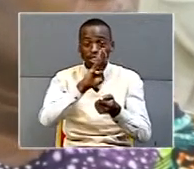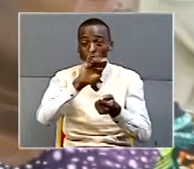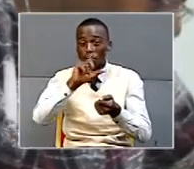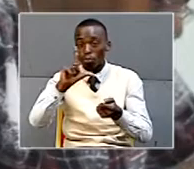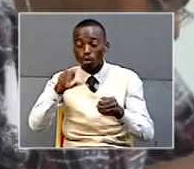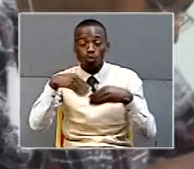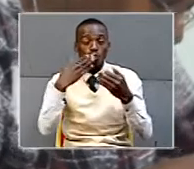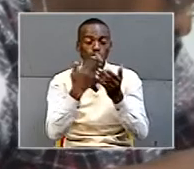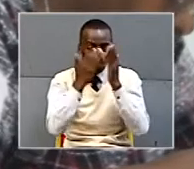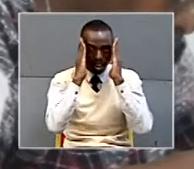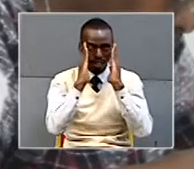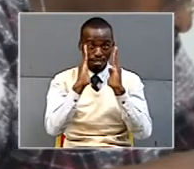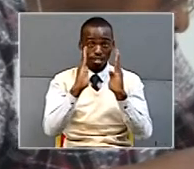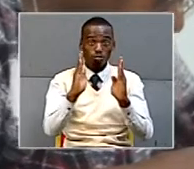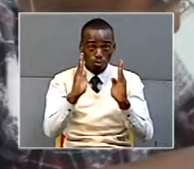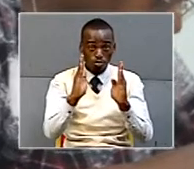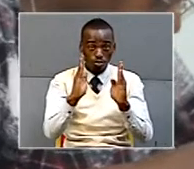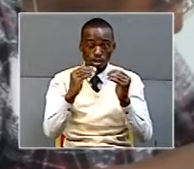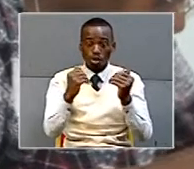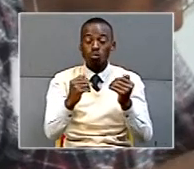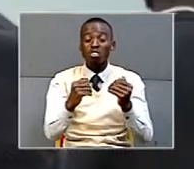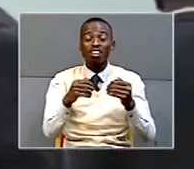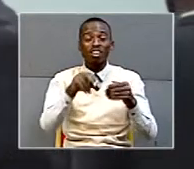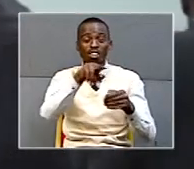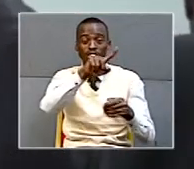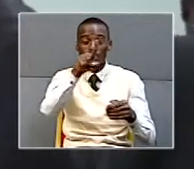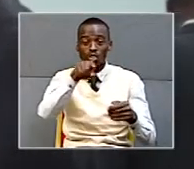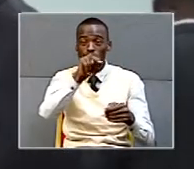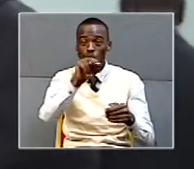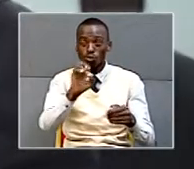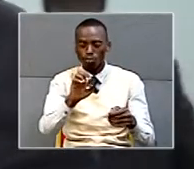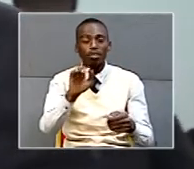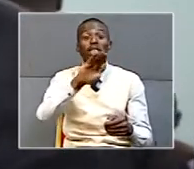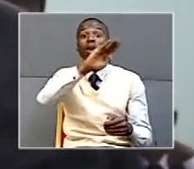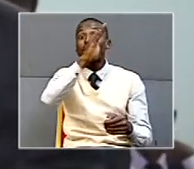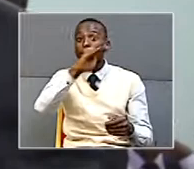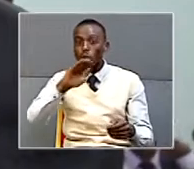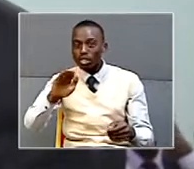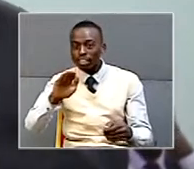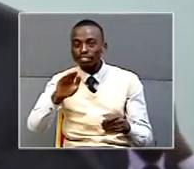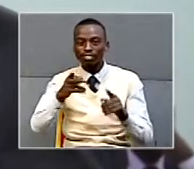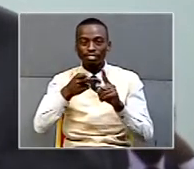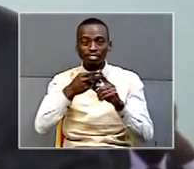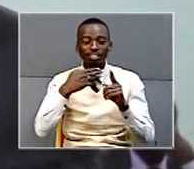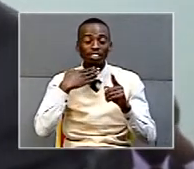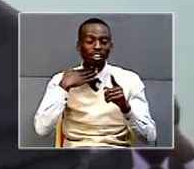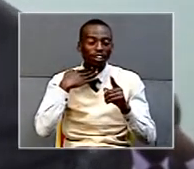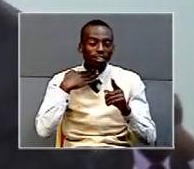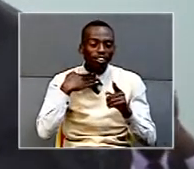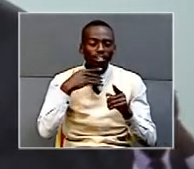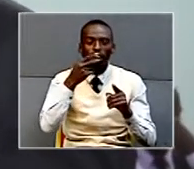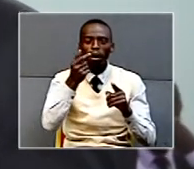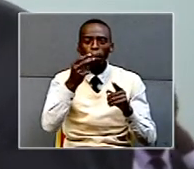give adequate attention to these fragile zones. Mountains need to, a lot